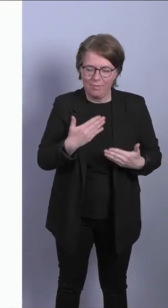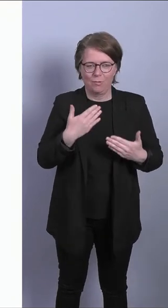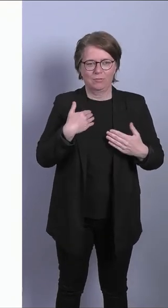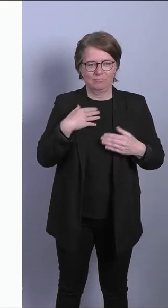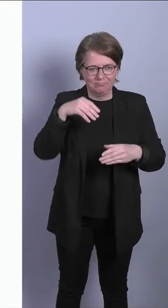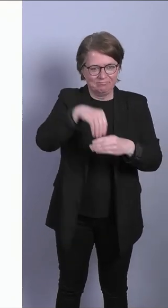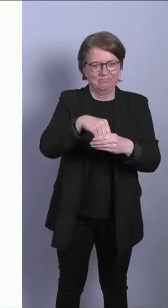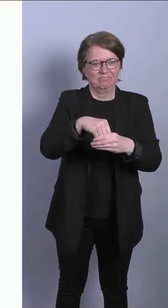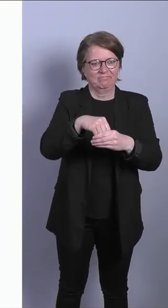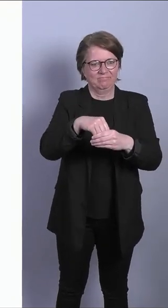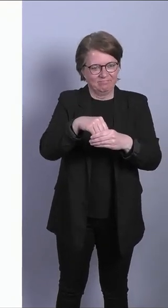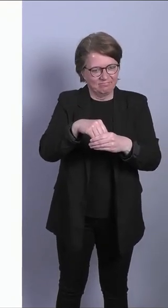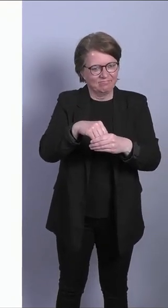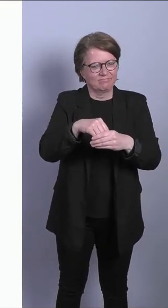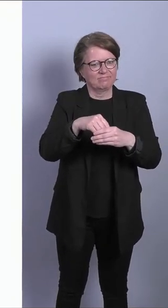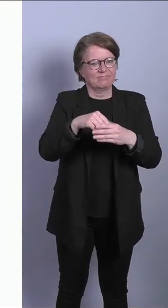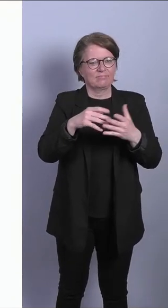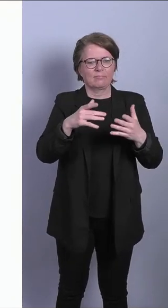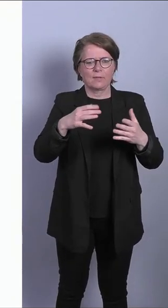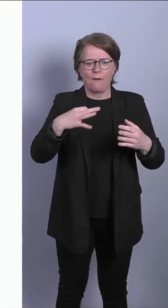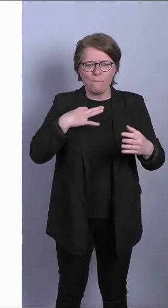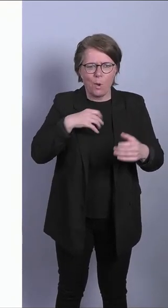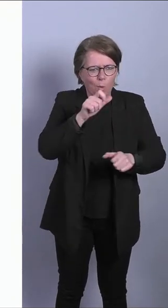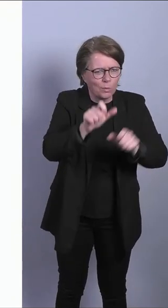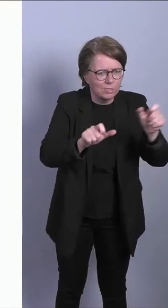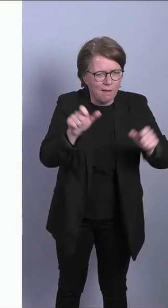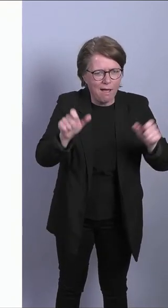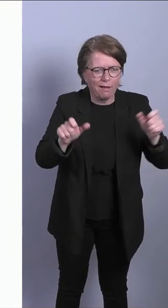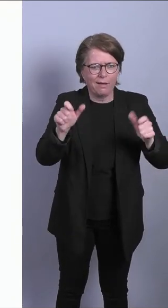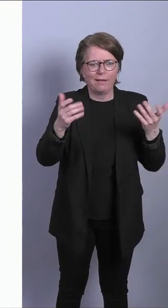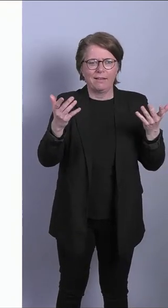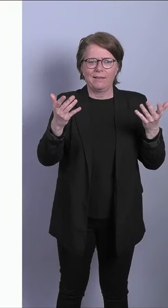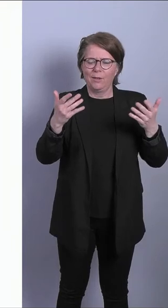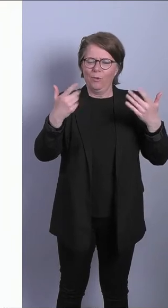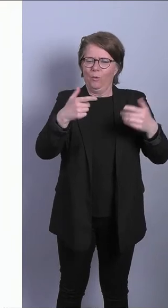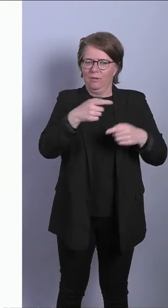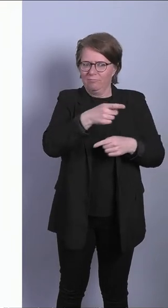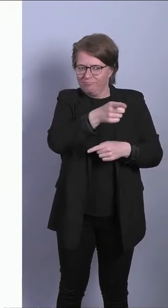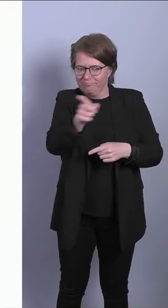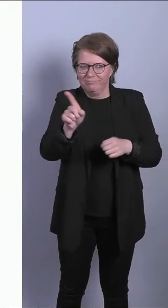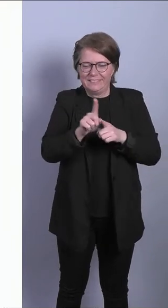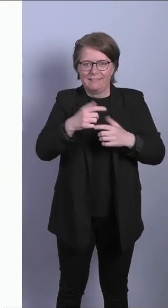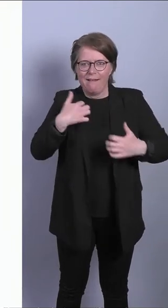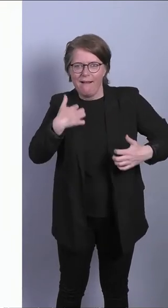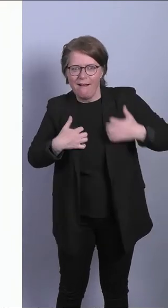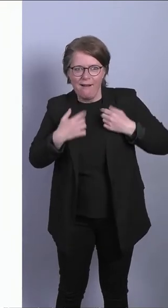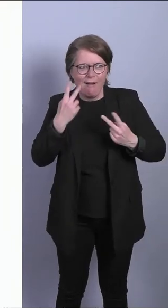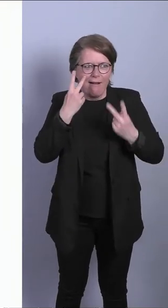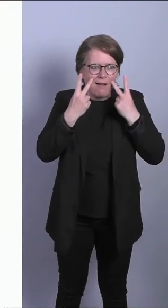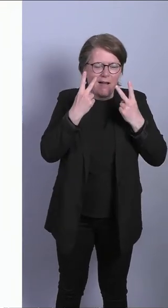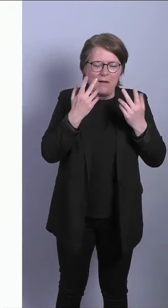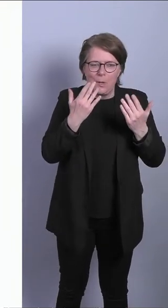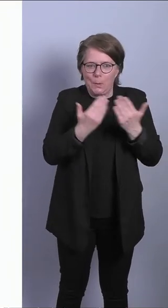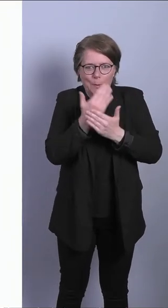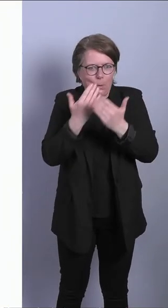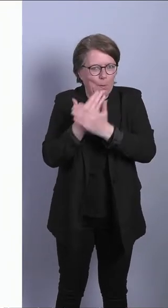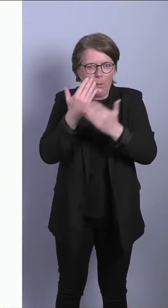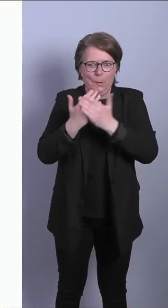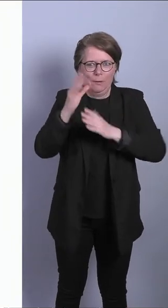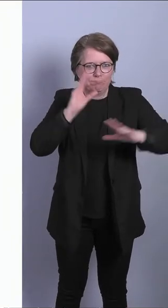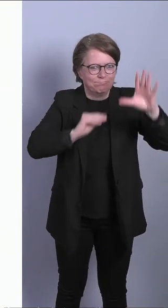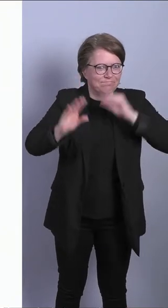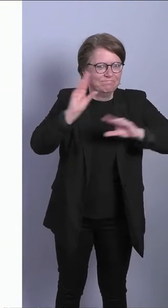to the adventure of the 2023 Special Olympics World Summer Games in Berlin, in Germany, and to